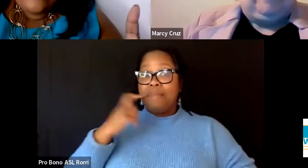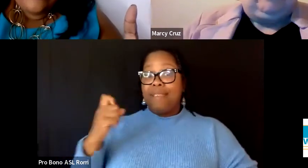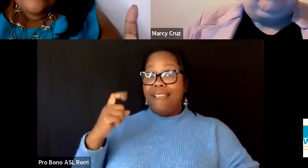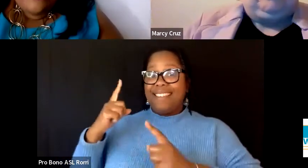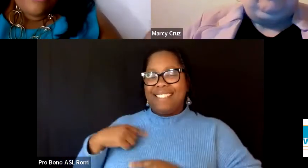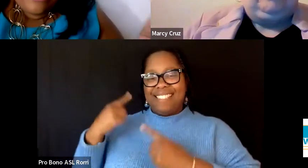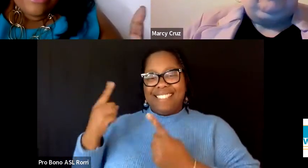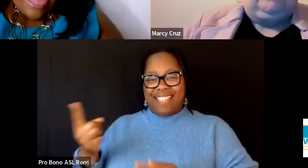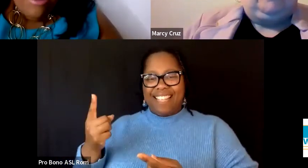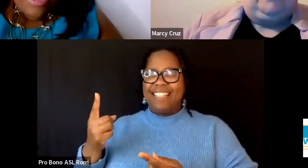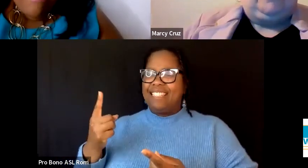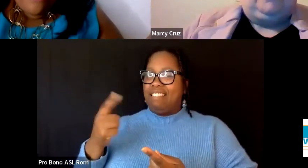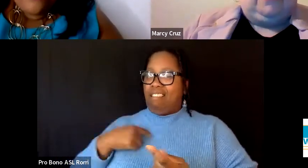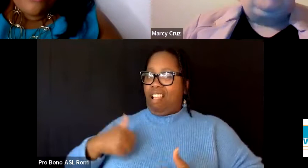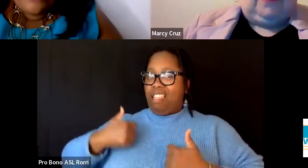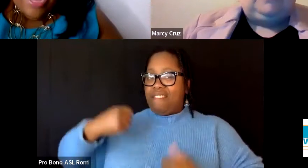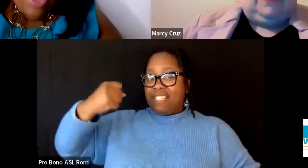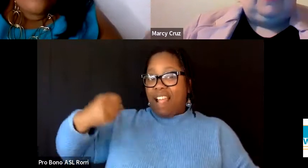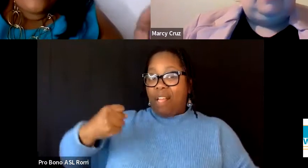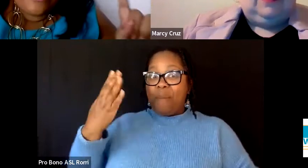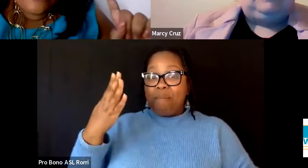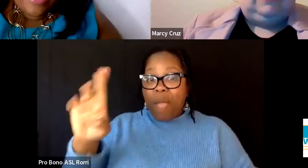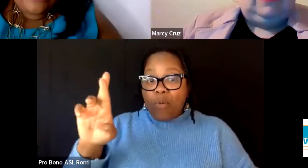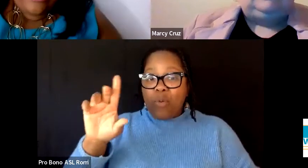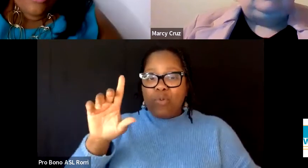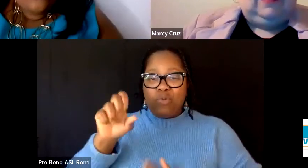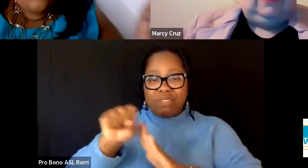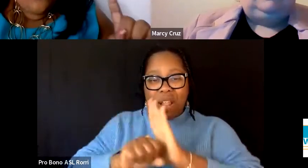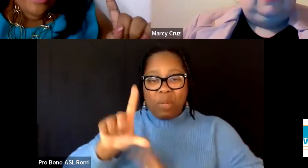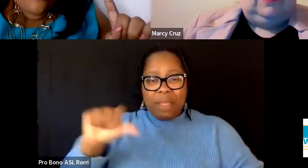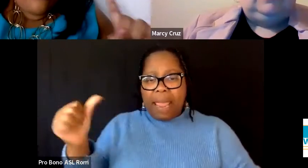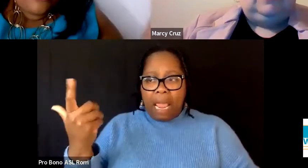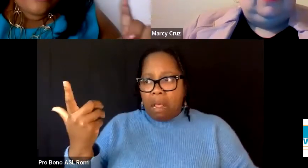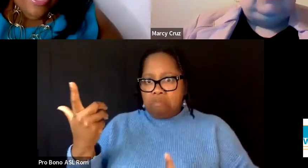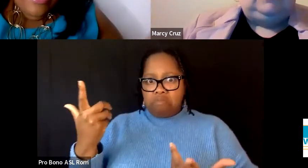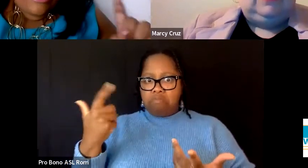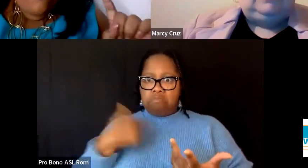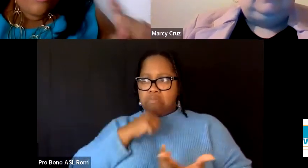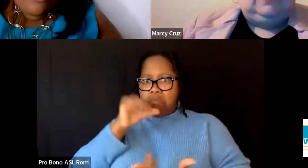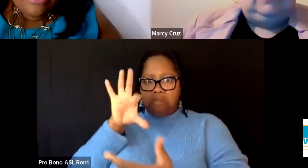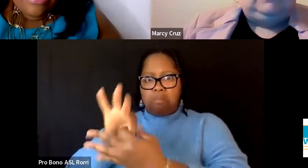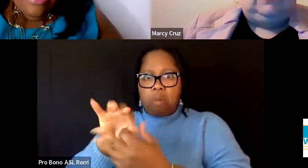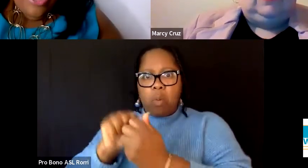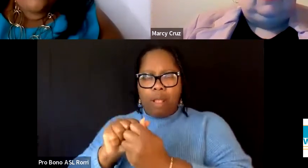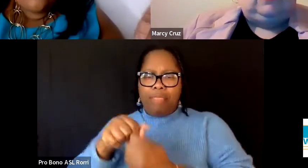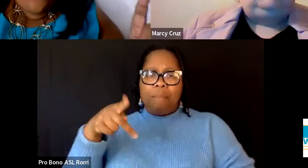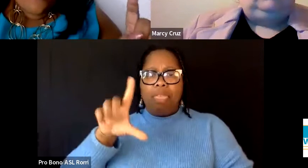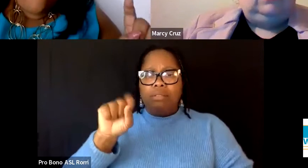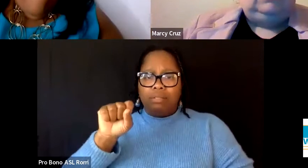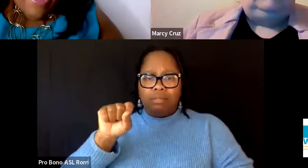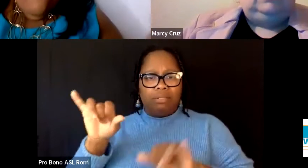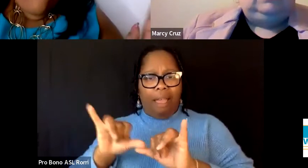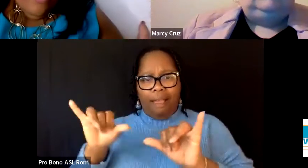since I was deep in the South in Baton Rouge, I wasn't connected to a plus size community.